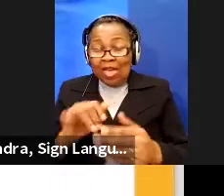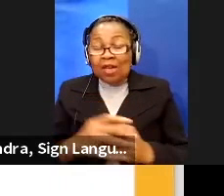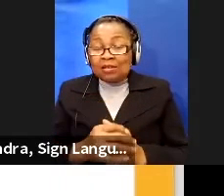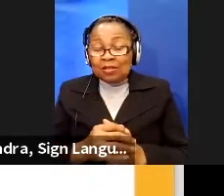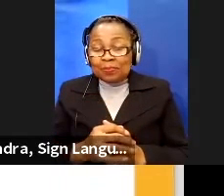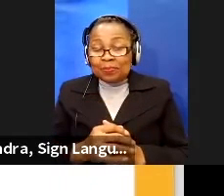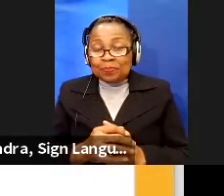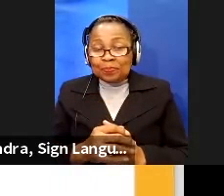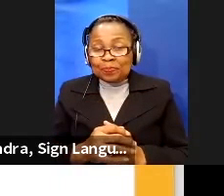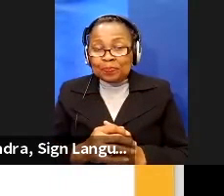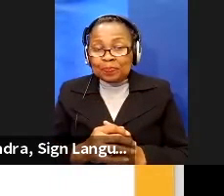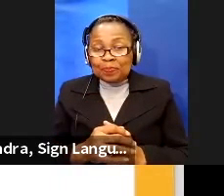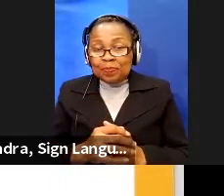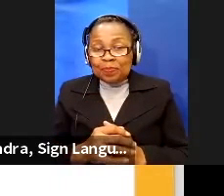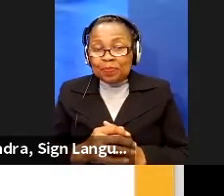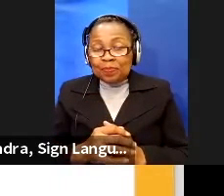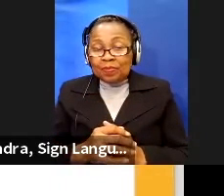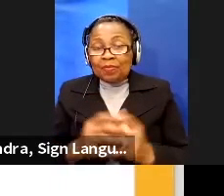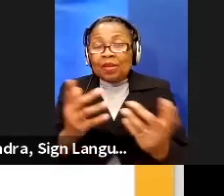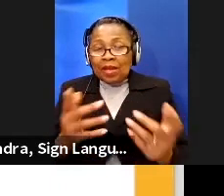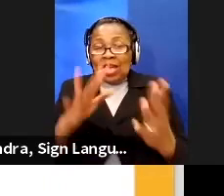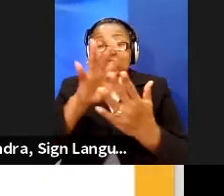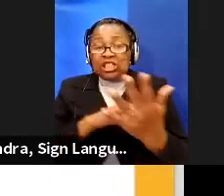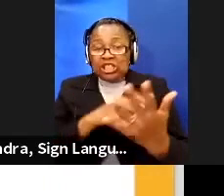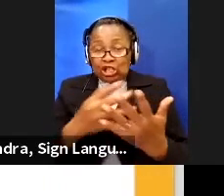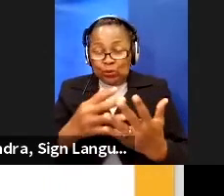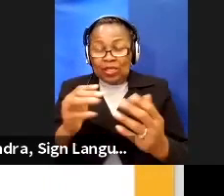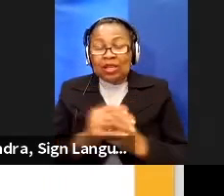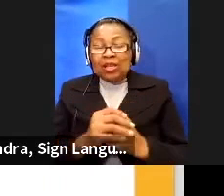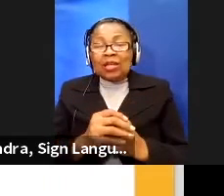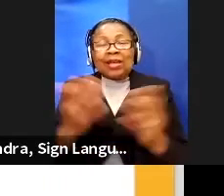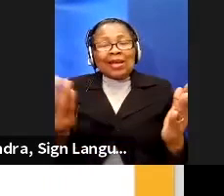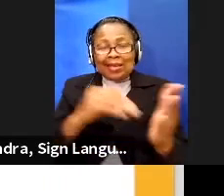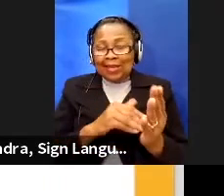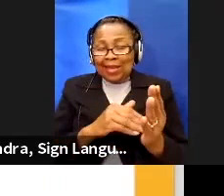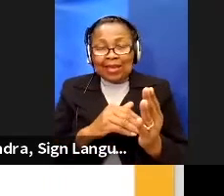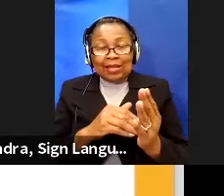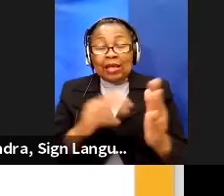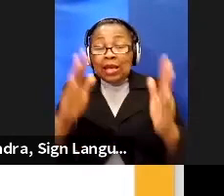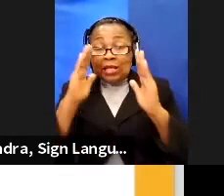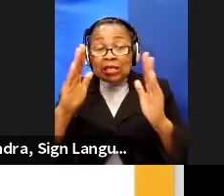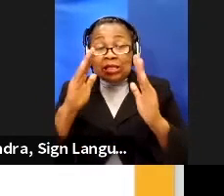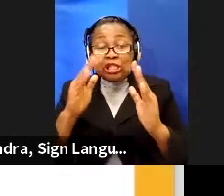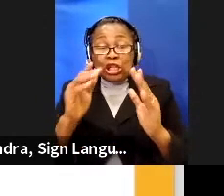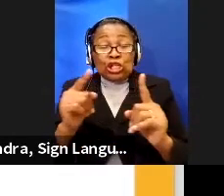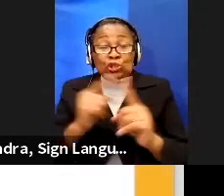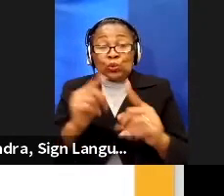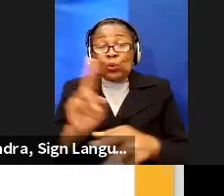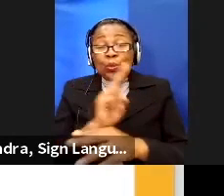right. In terms of scheduling, again, listening to the consumer is really